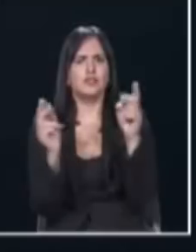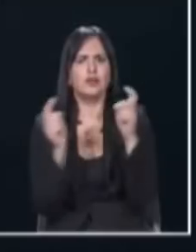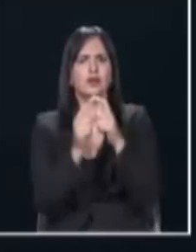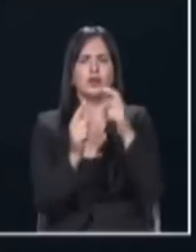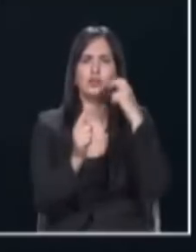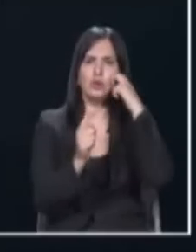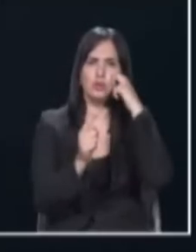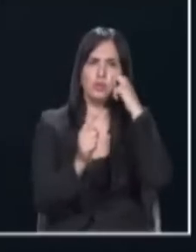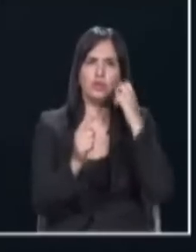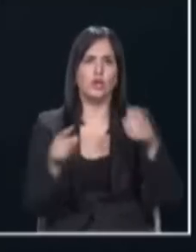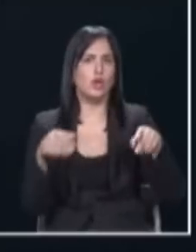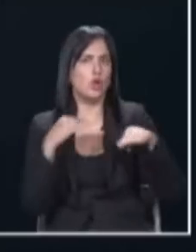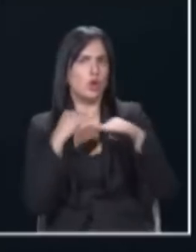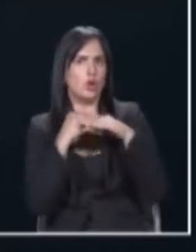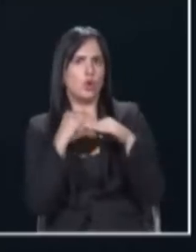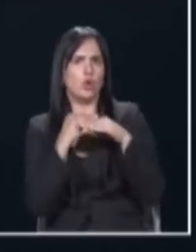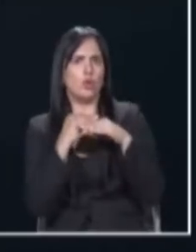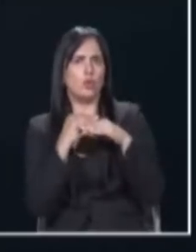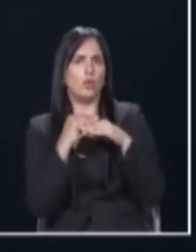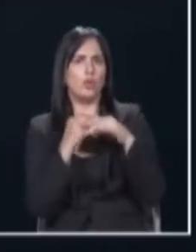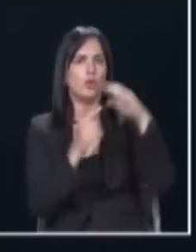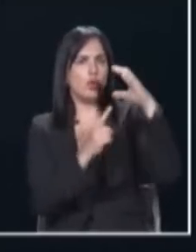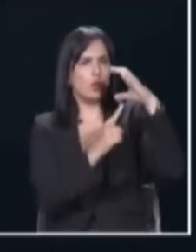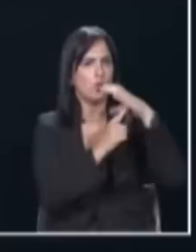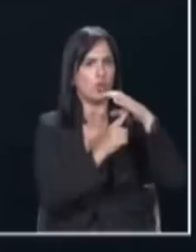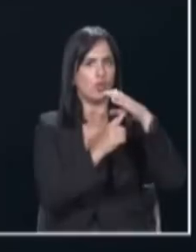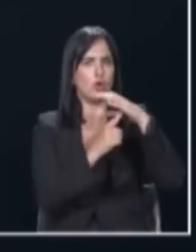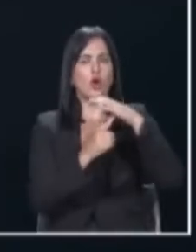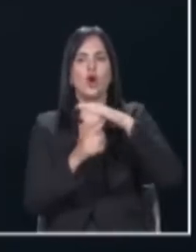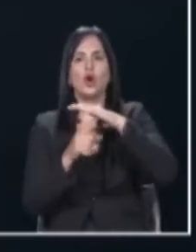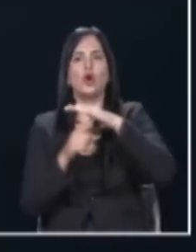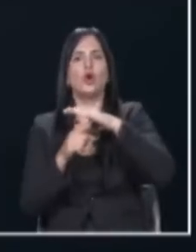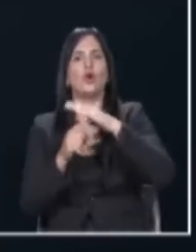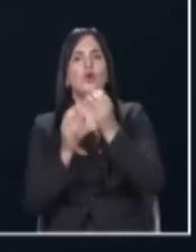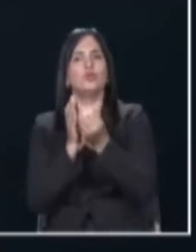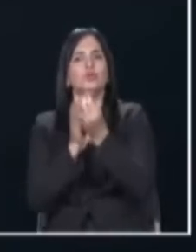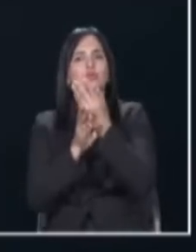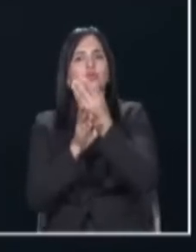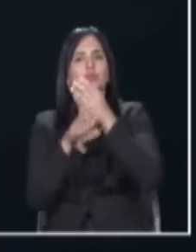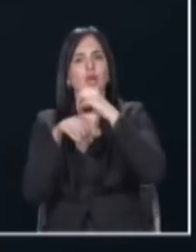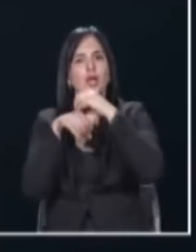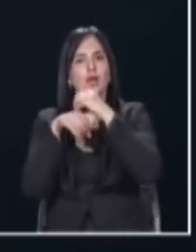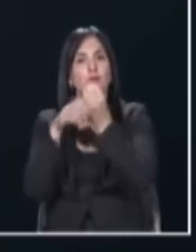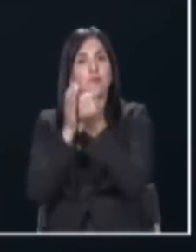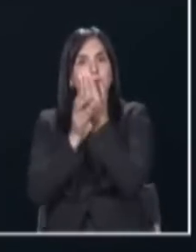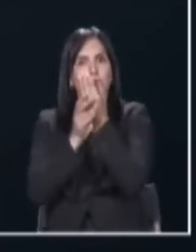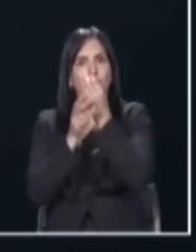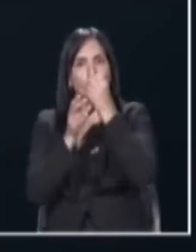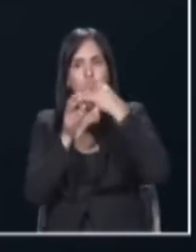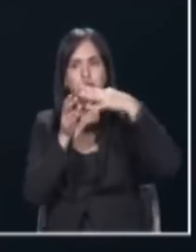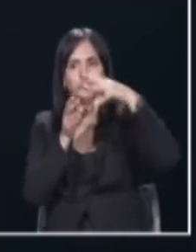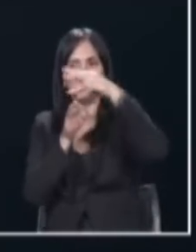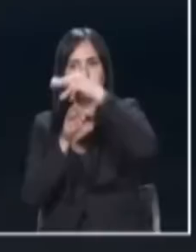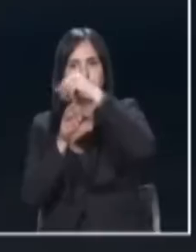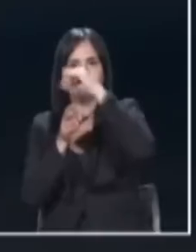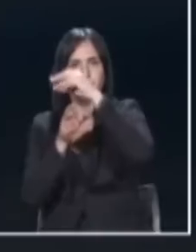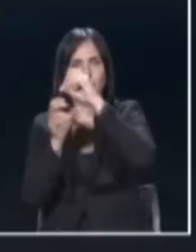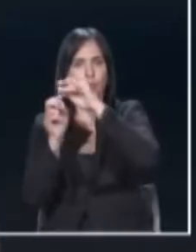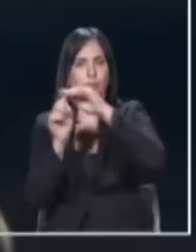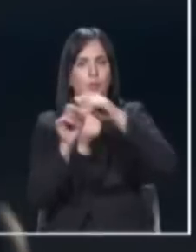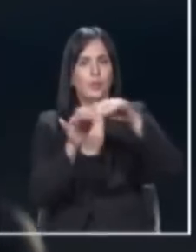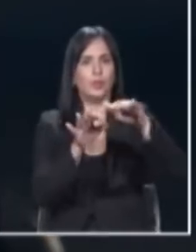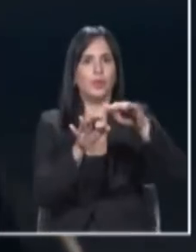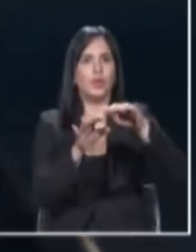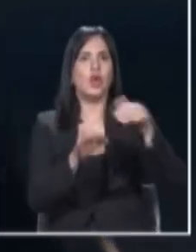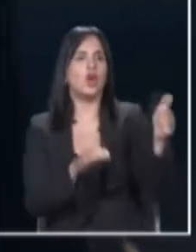there are connections between fungi and species of pollen I believe that this connection is based on the fact that we all share a common ancestor in